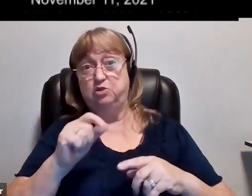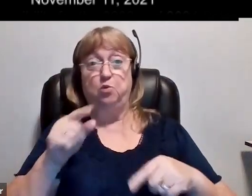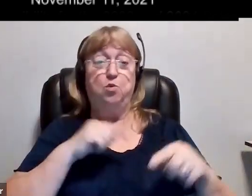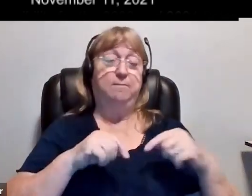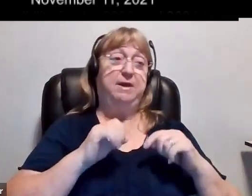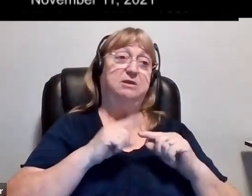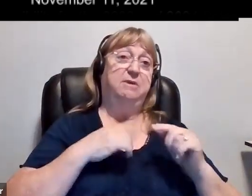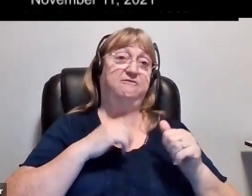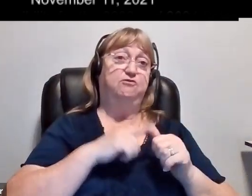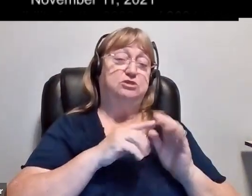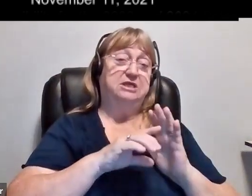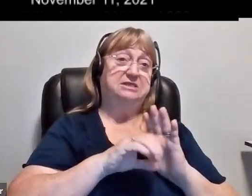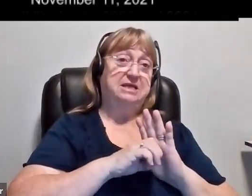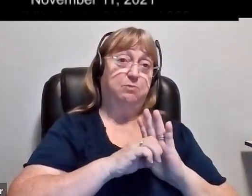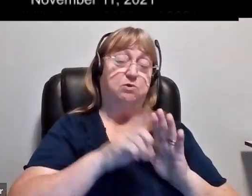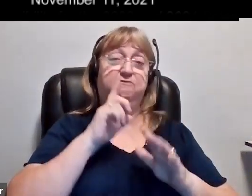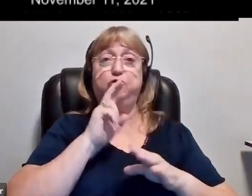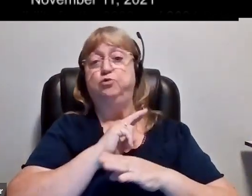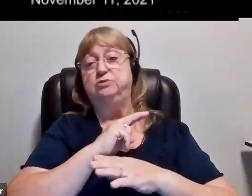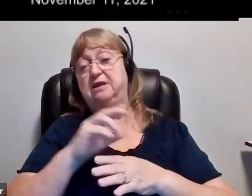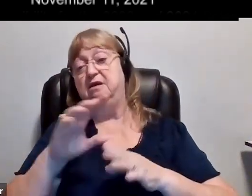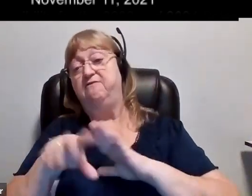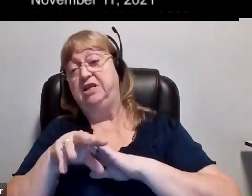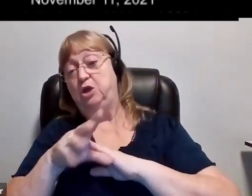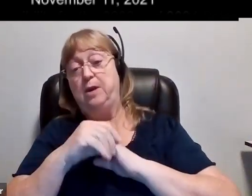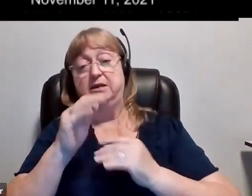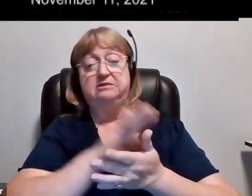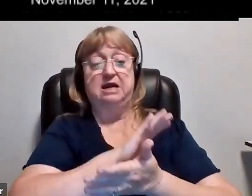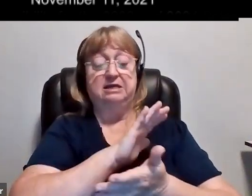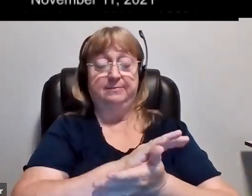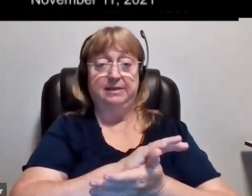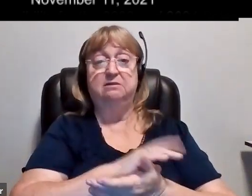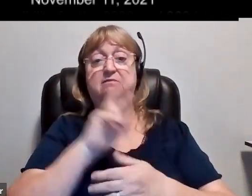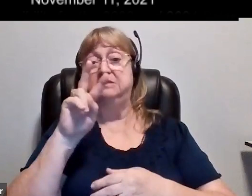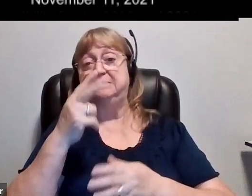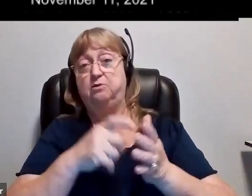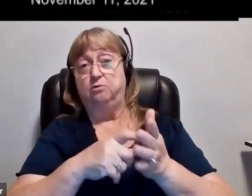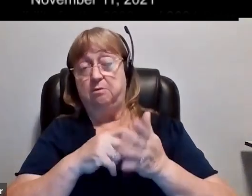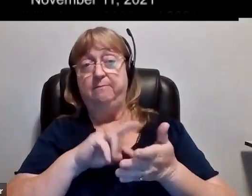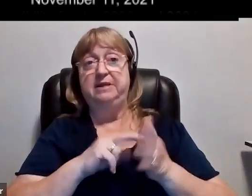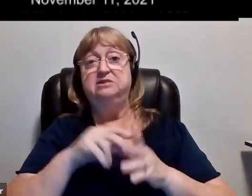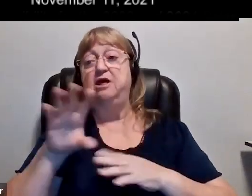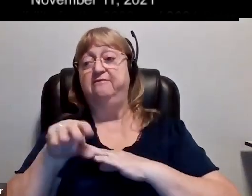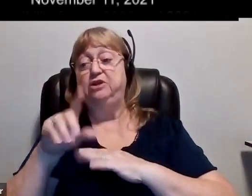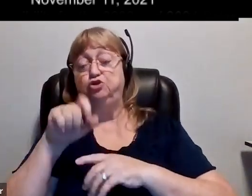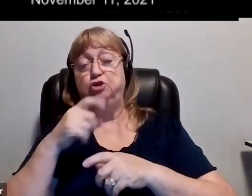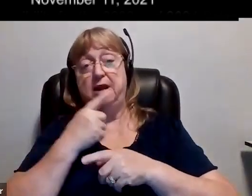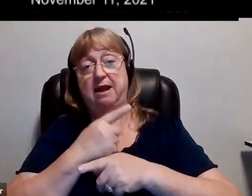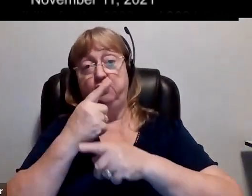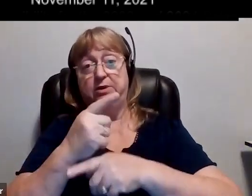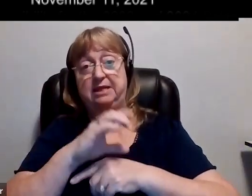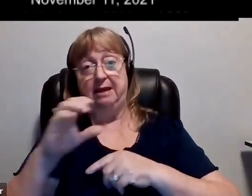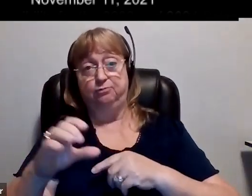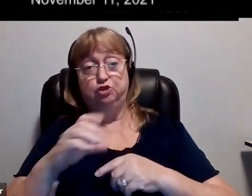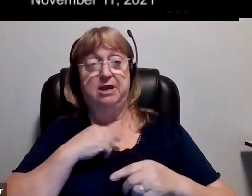then, you're using a video and you're using a document. The second requirement means that the video should be accurately captioned and